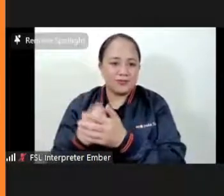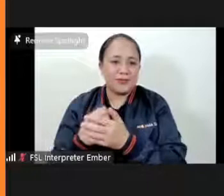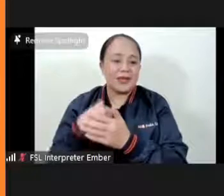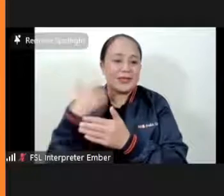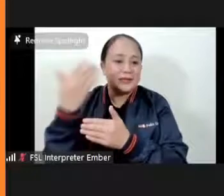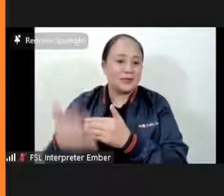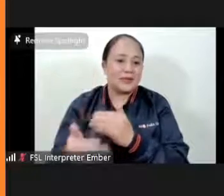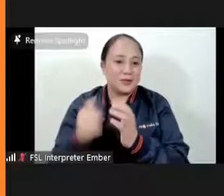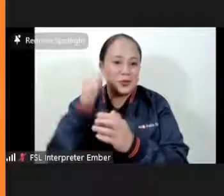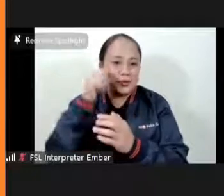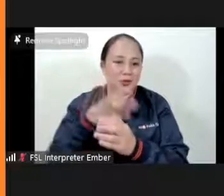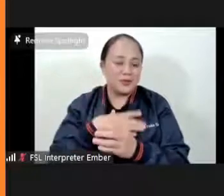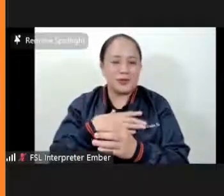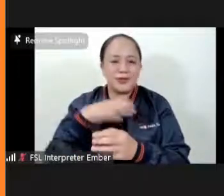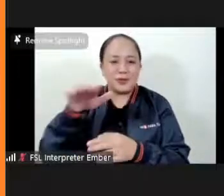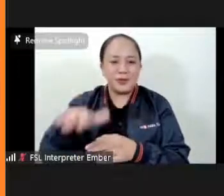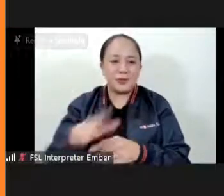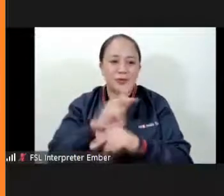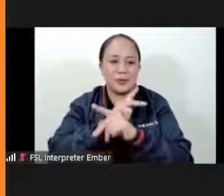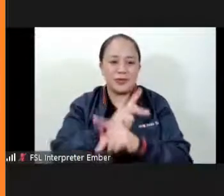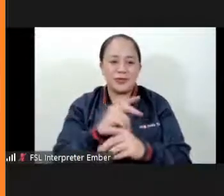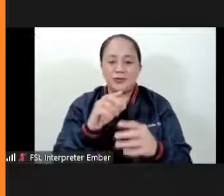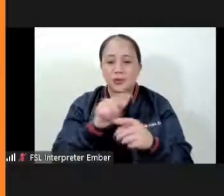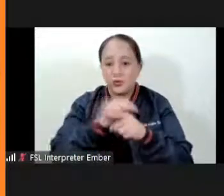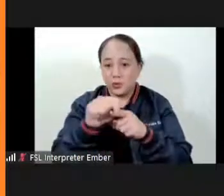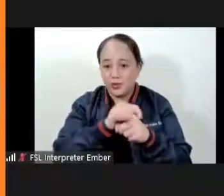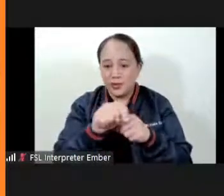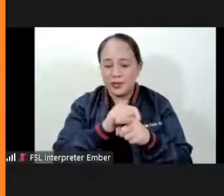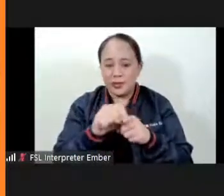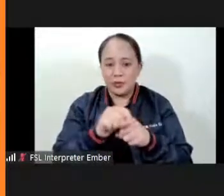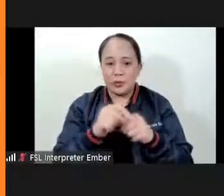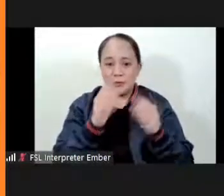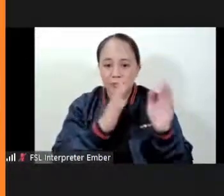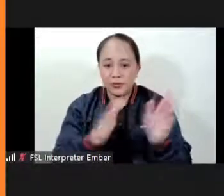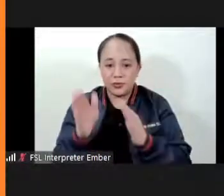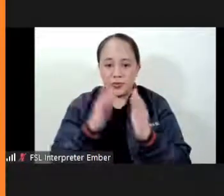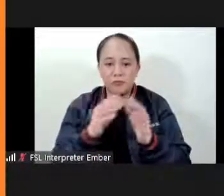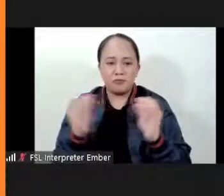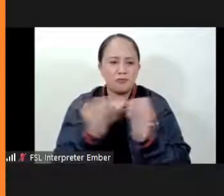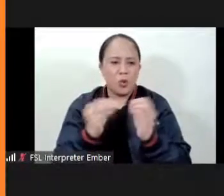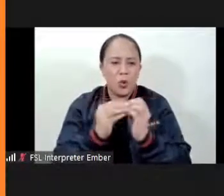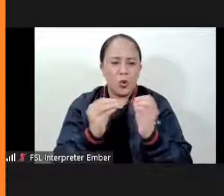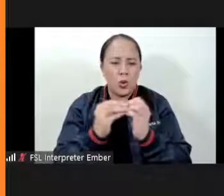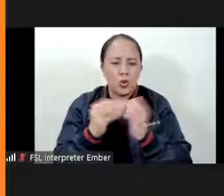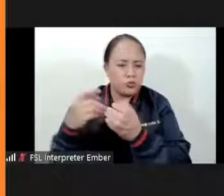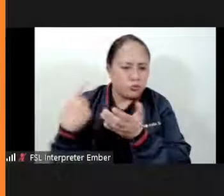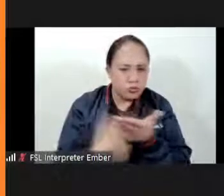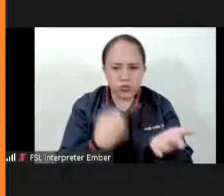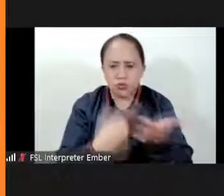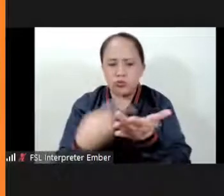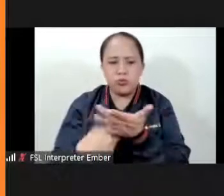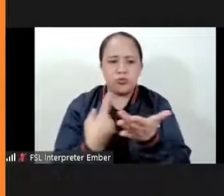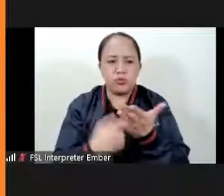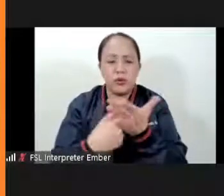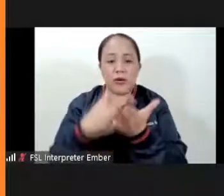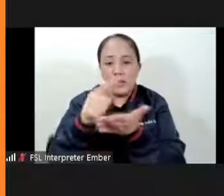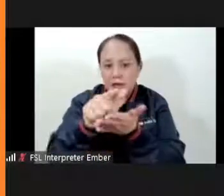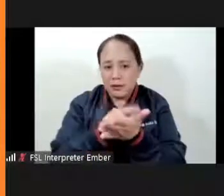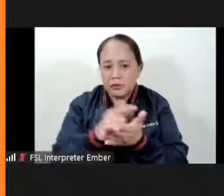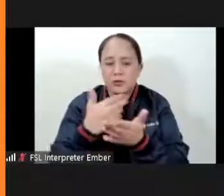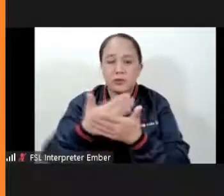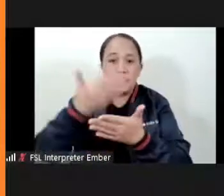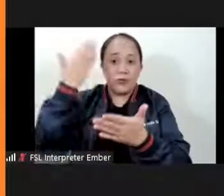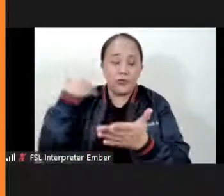the Women and Children Protection Specialty Training, they will be ready for the more intensive discussion of the lessons from